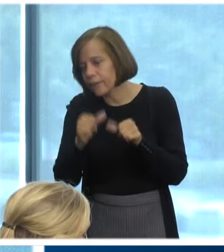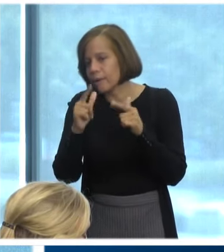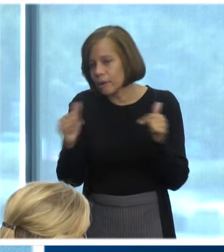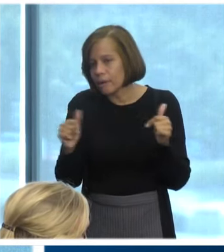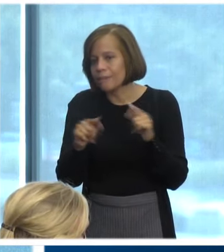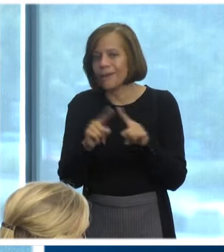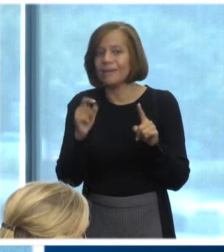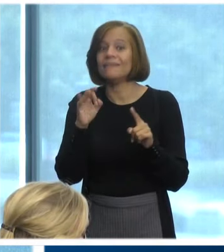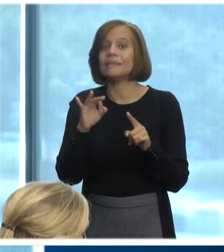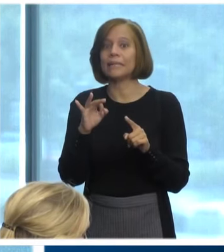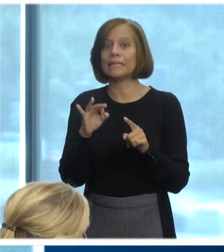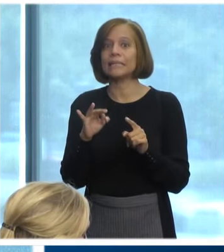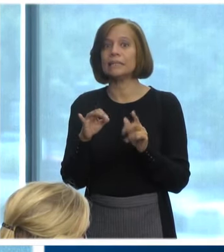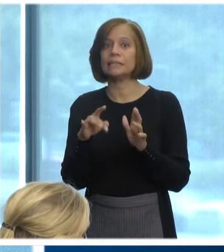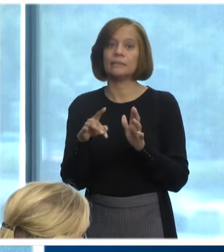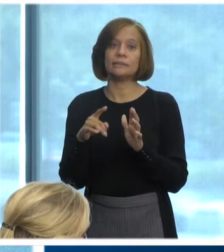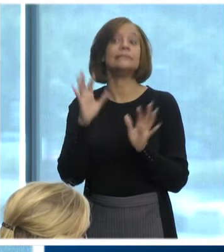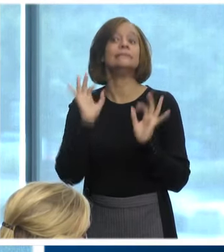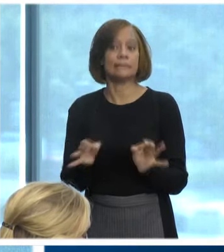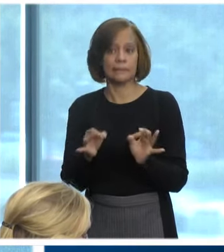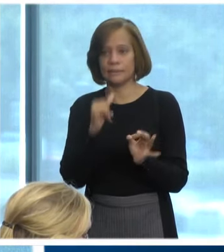they did. There is a difference.